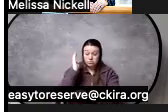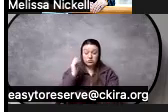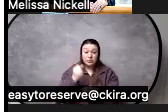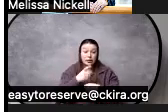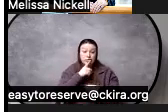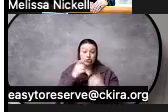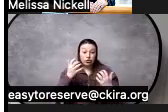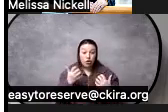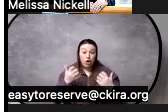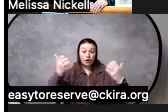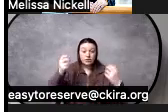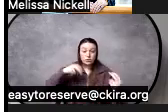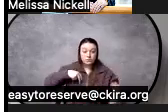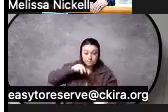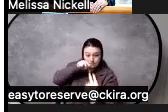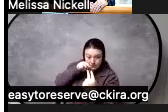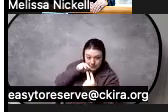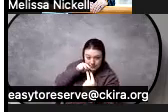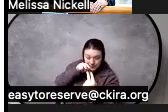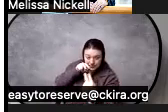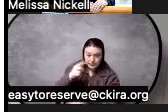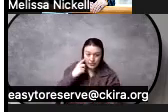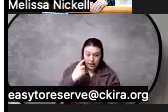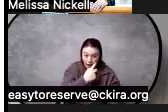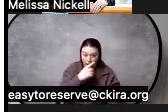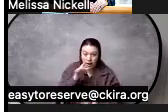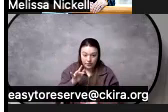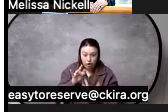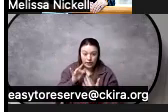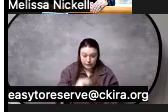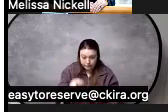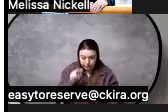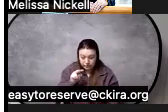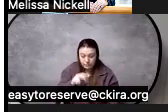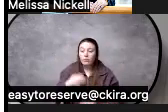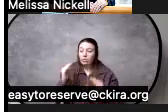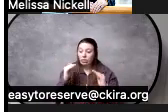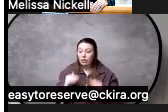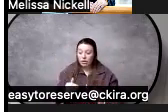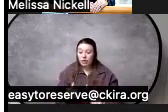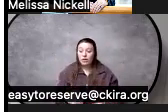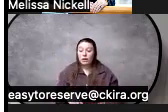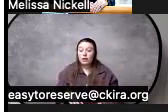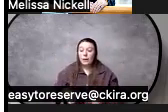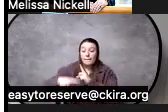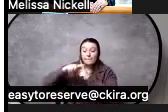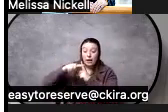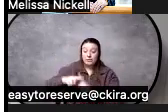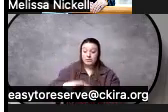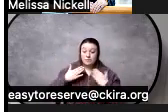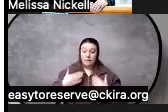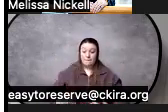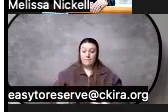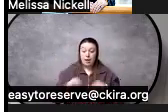audience. And I want you to use positive body language to create a connection. Gestures,